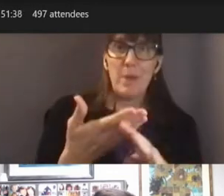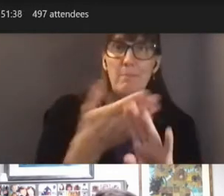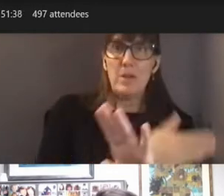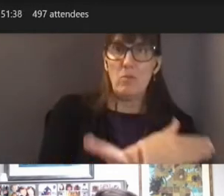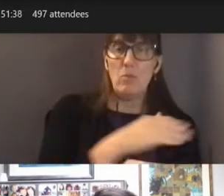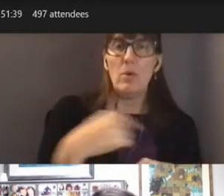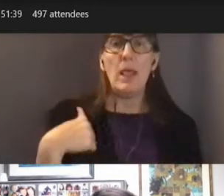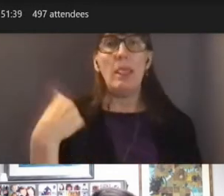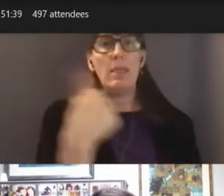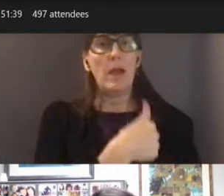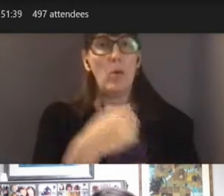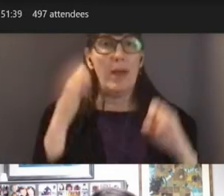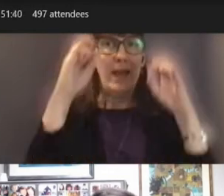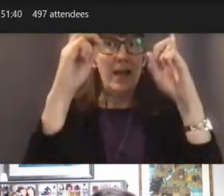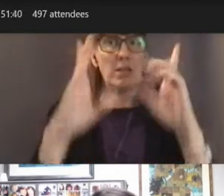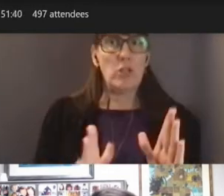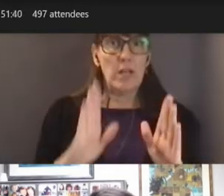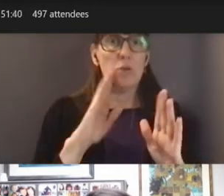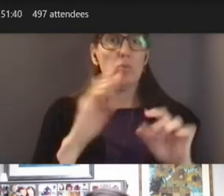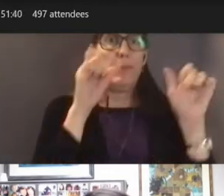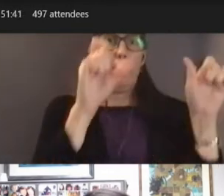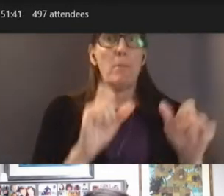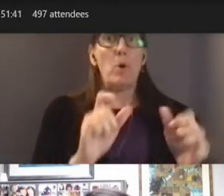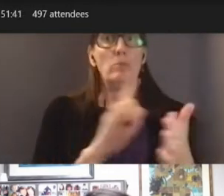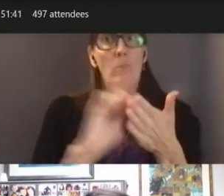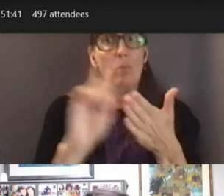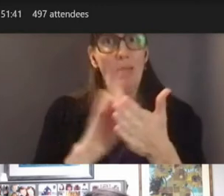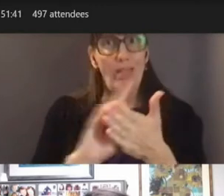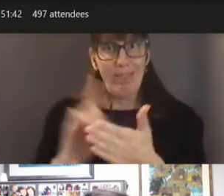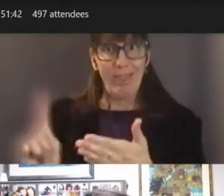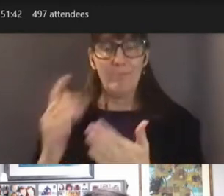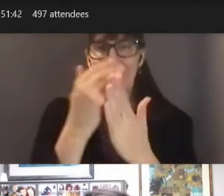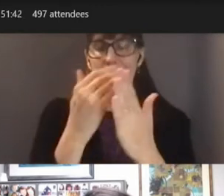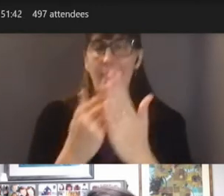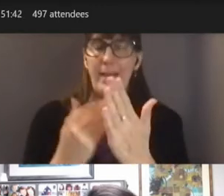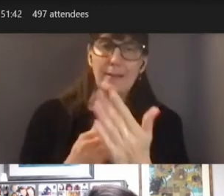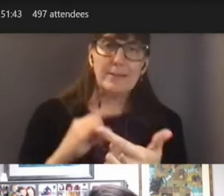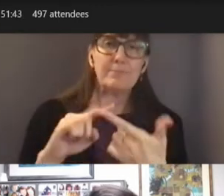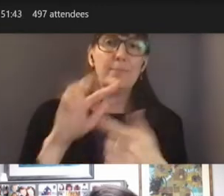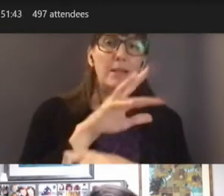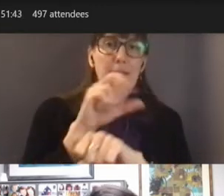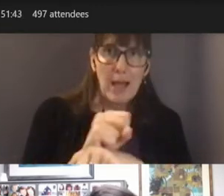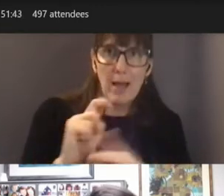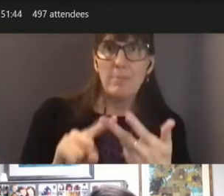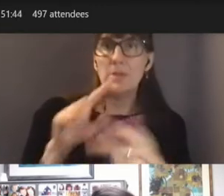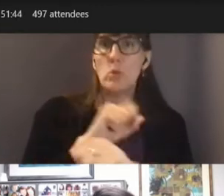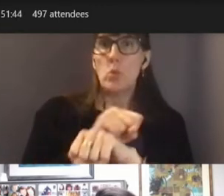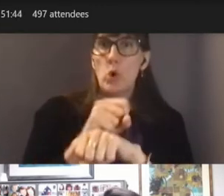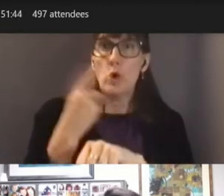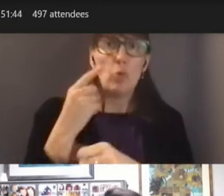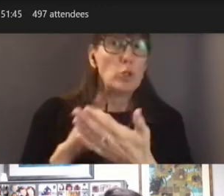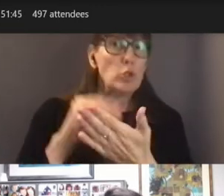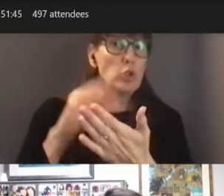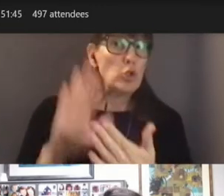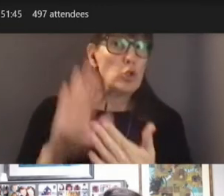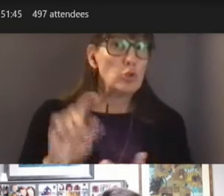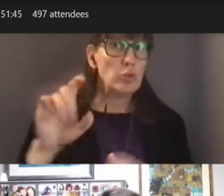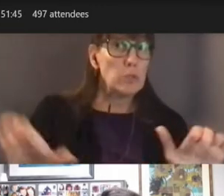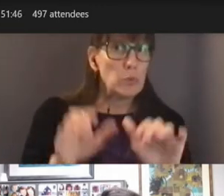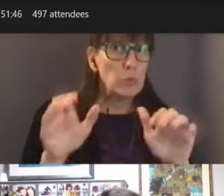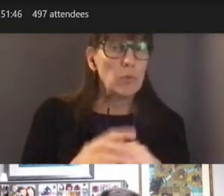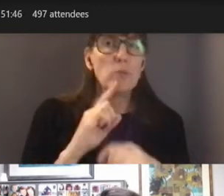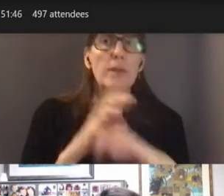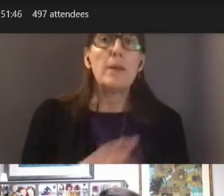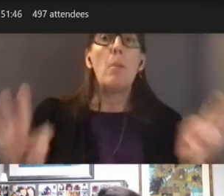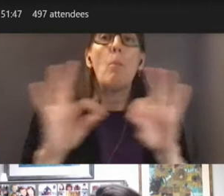our educators will be posting weekly lesson assignments and work for their students to do. It's very important that our educators do